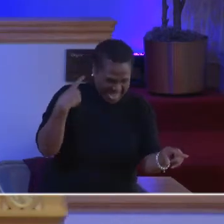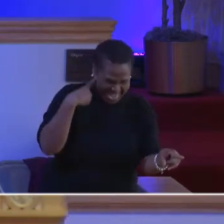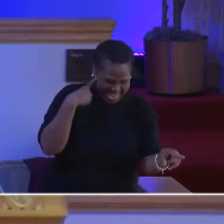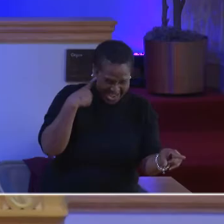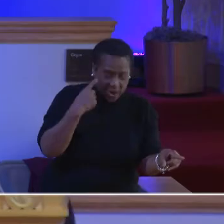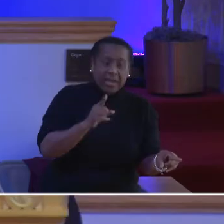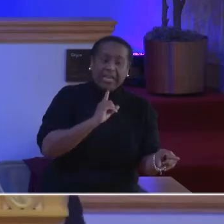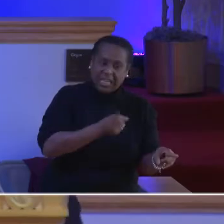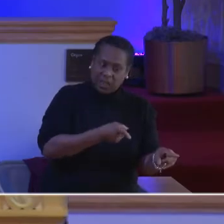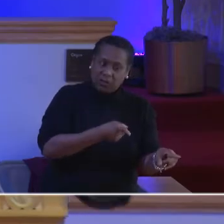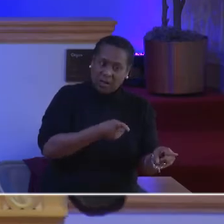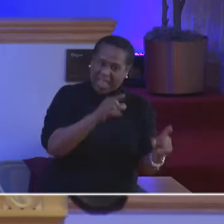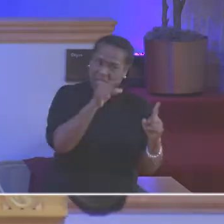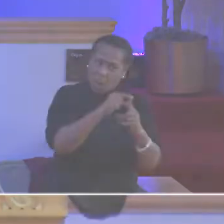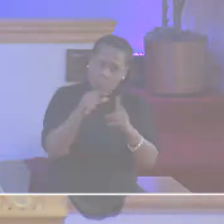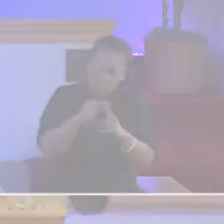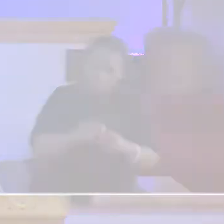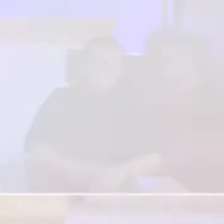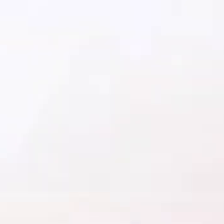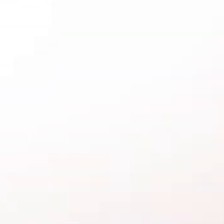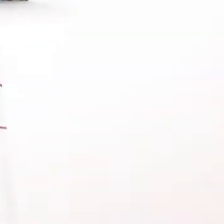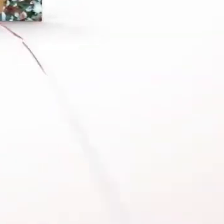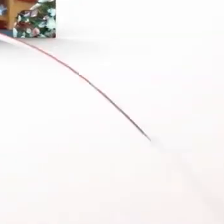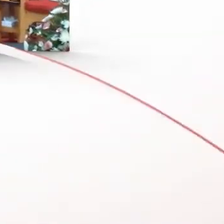is really the word.